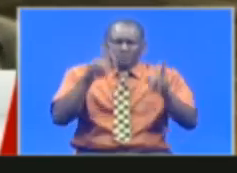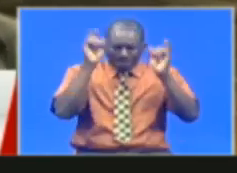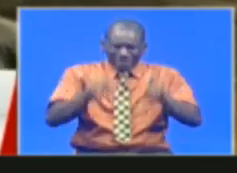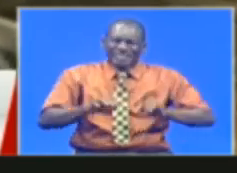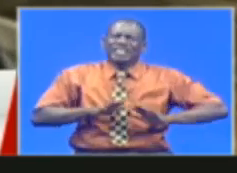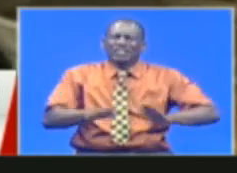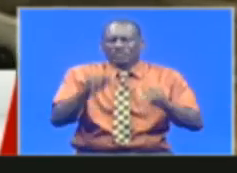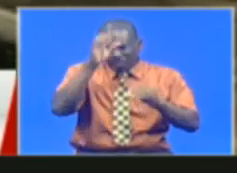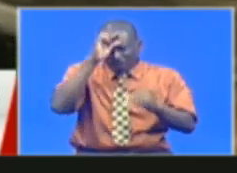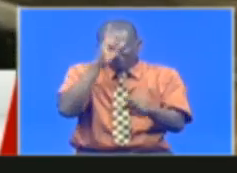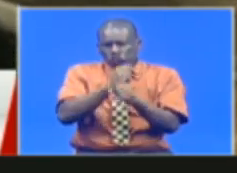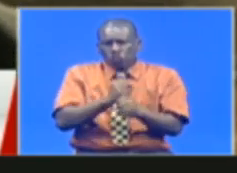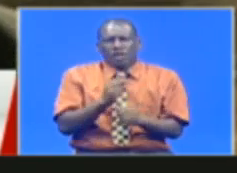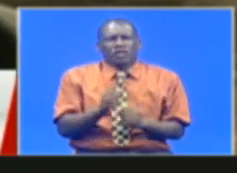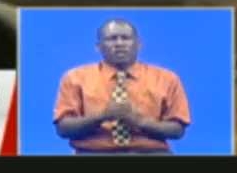yao,